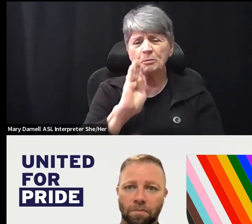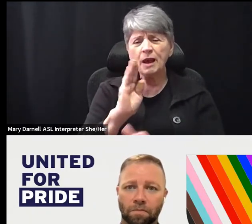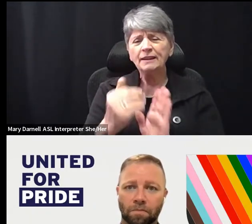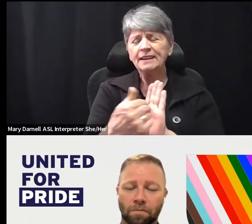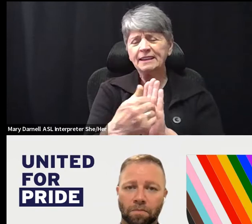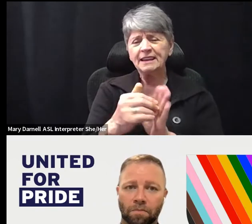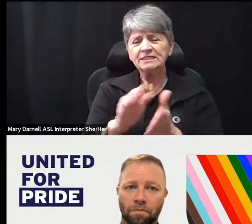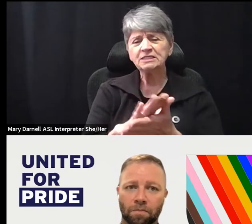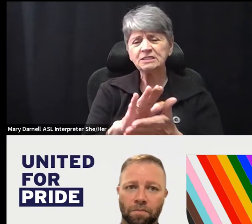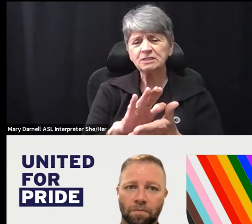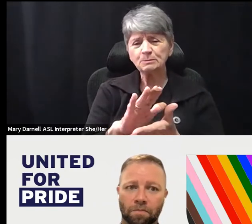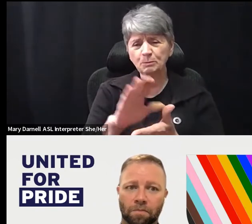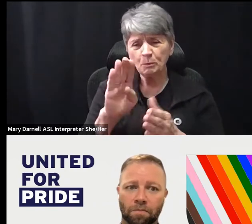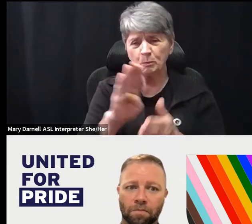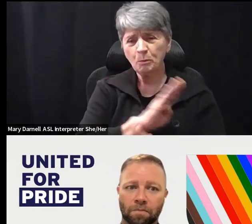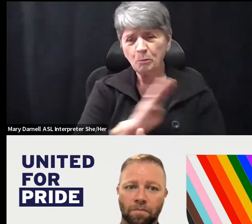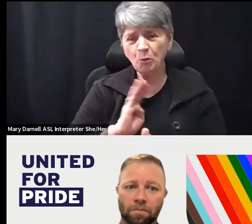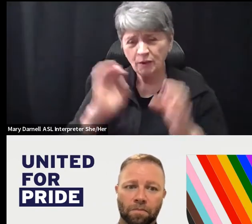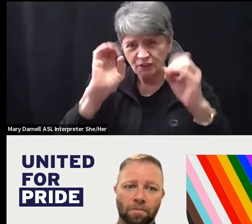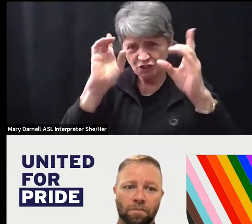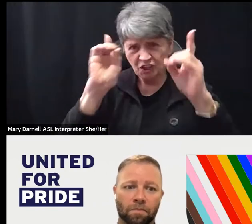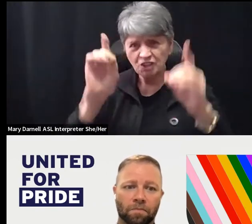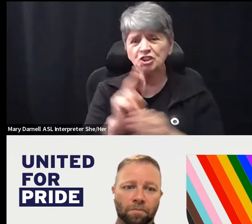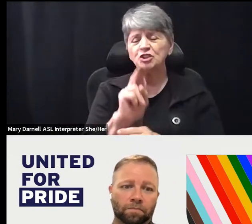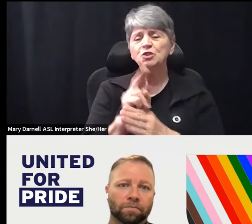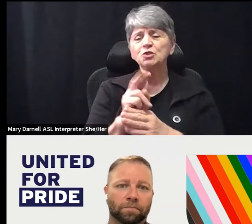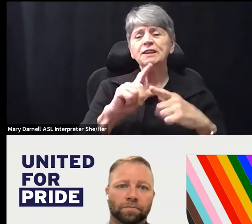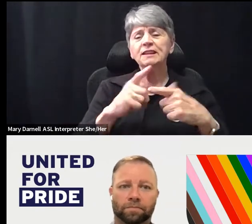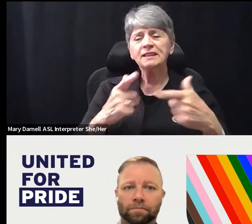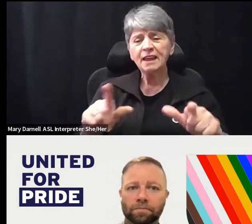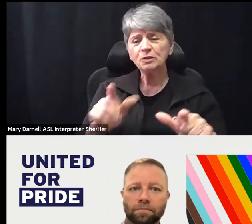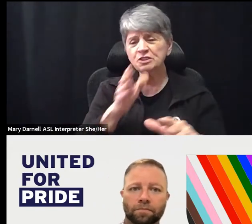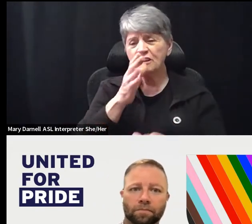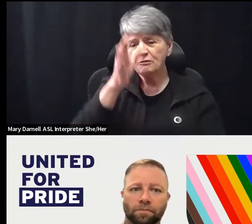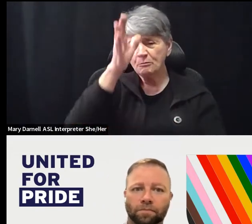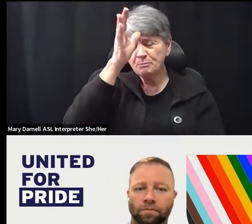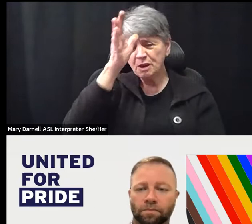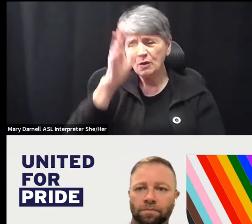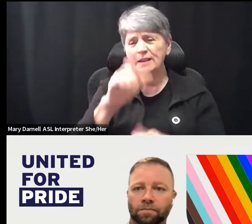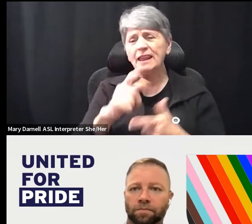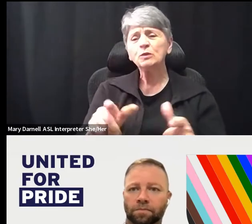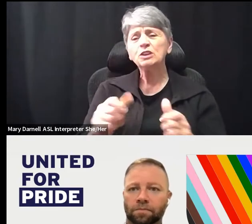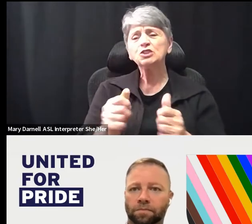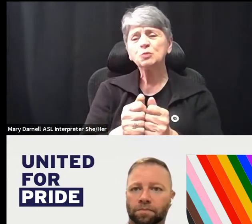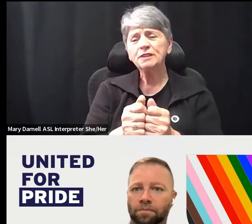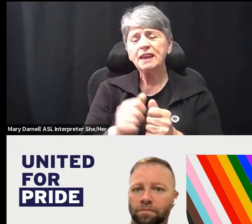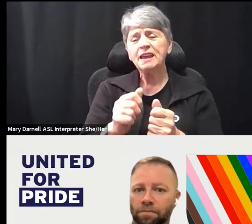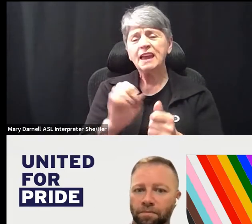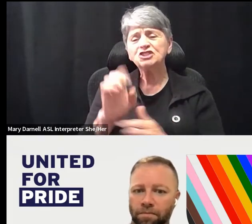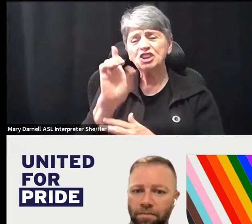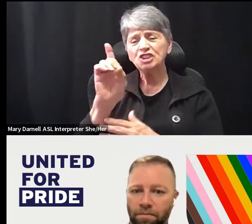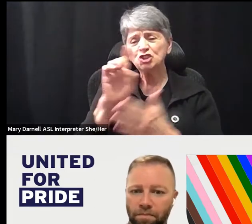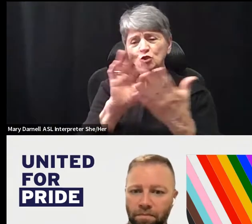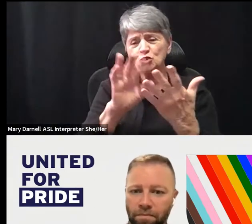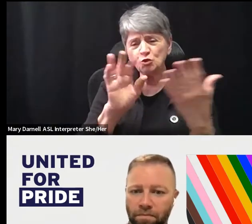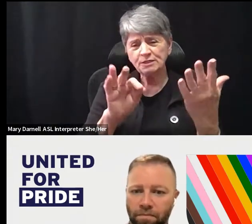desegregation of public schools in the South. Using the language of parental and educational choice, vouchers were designed to funnel money from public schools to